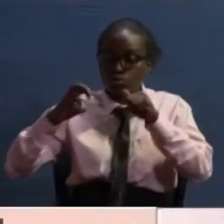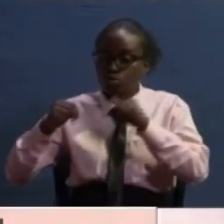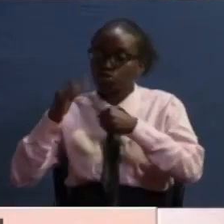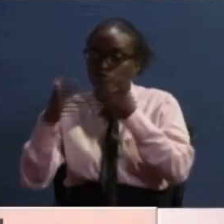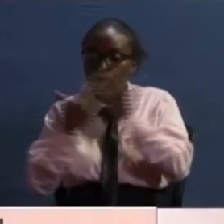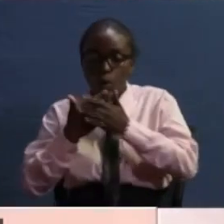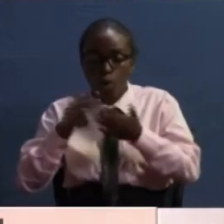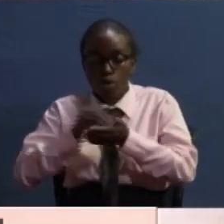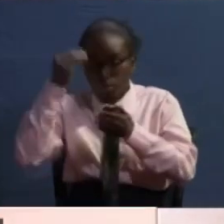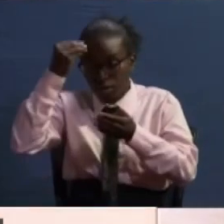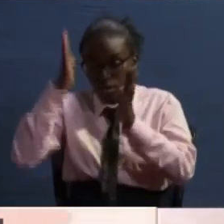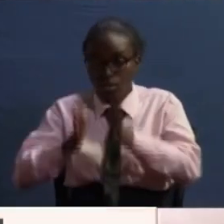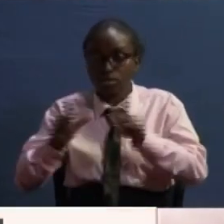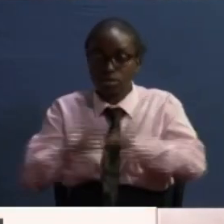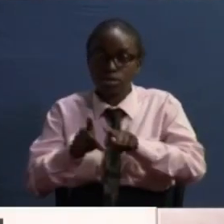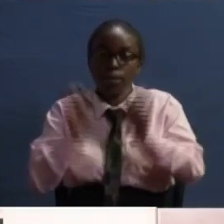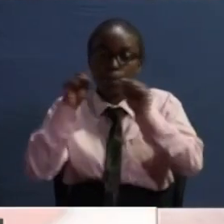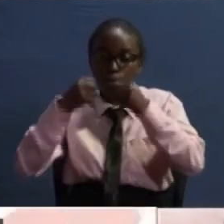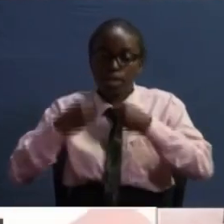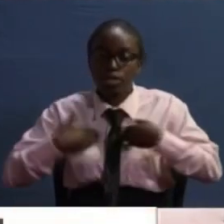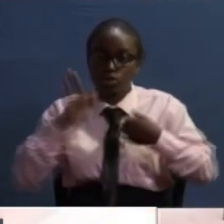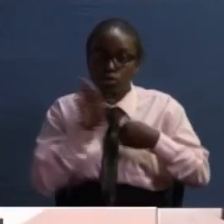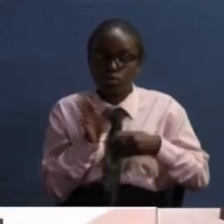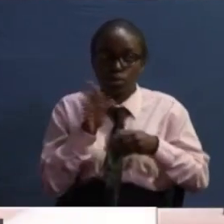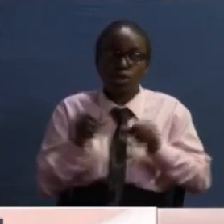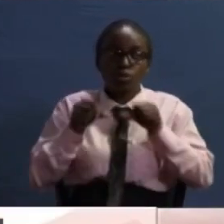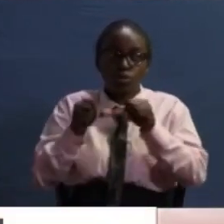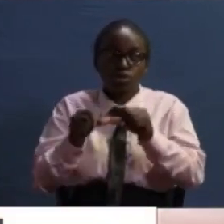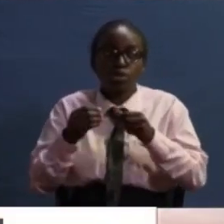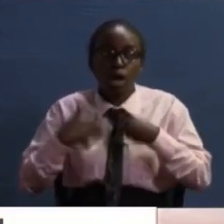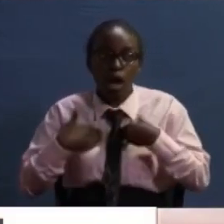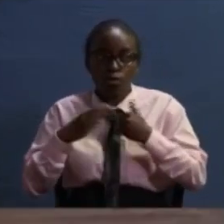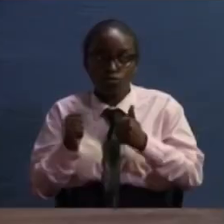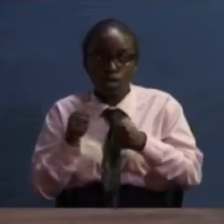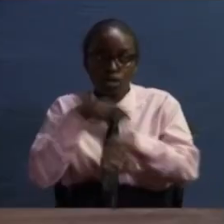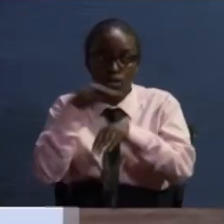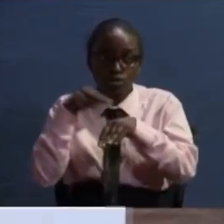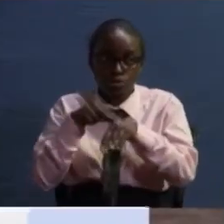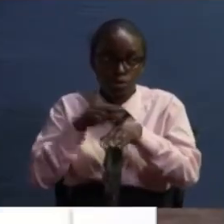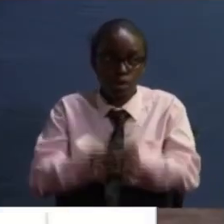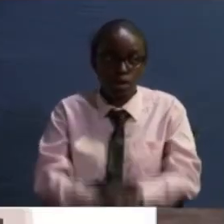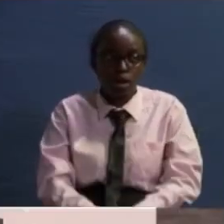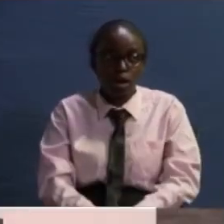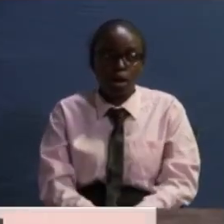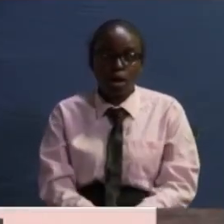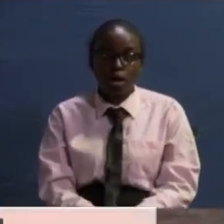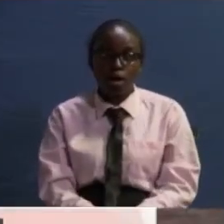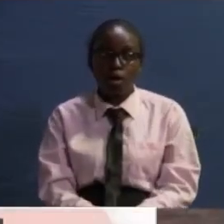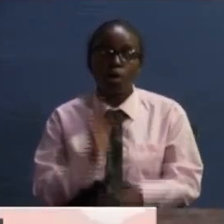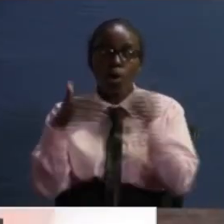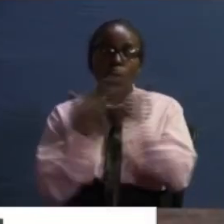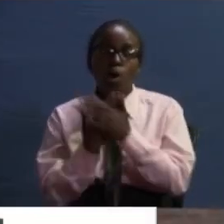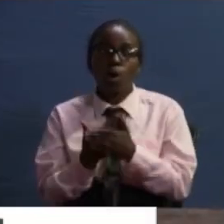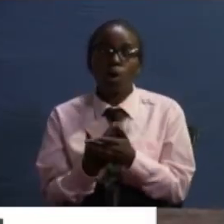wasomi ili kuwezesha wanawake kimaendeleo na kiuchumi katika jamii. We understand that